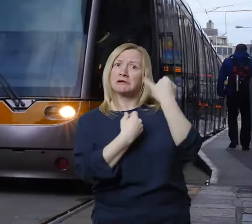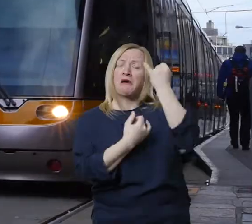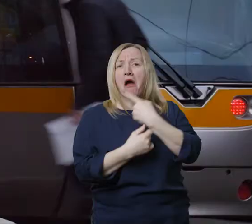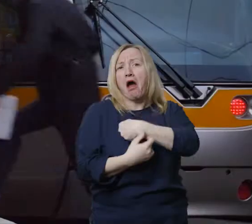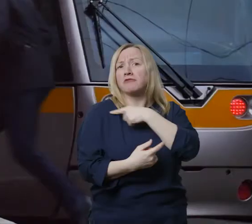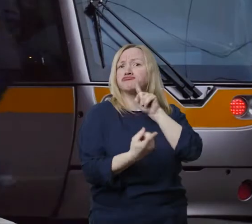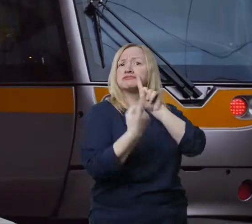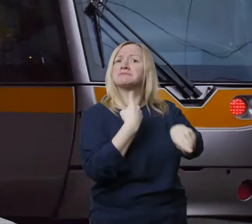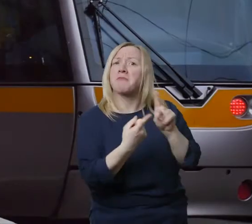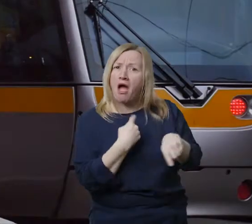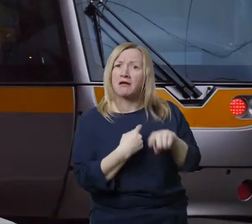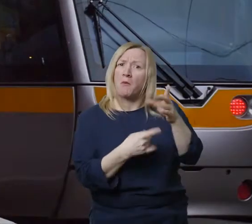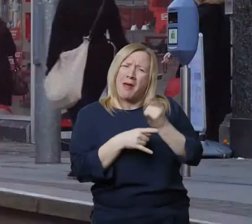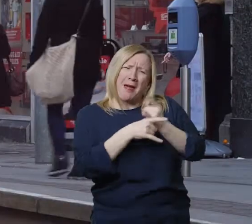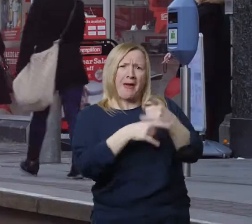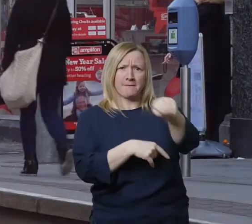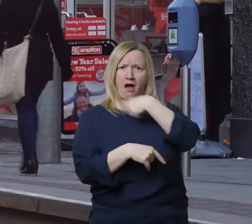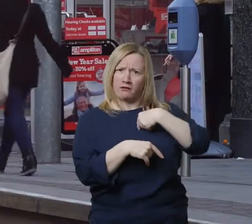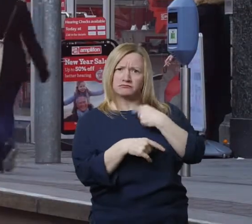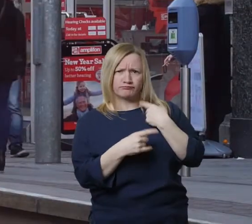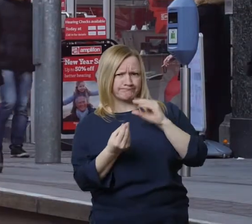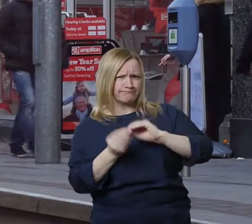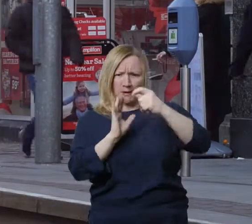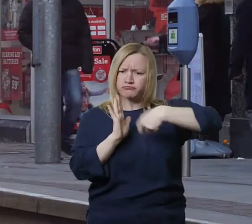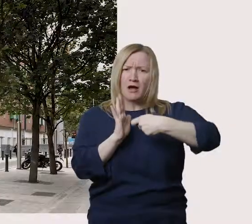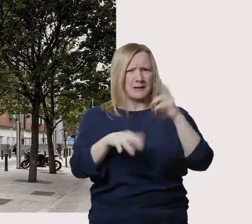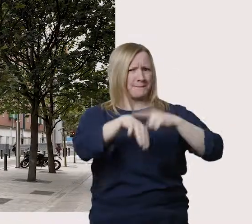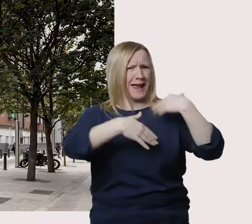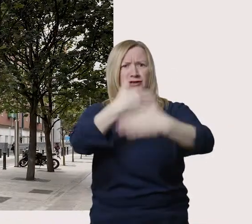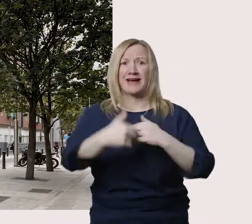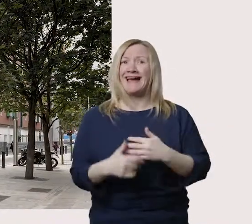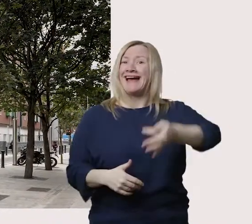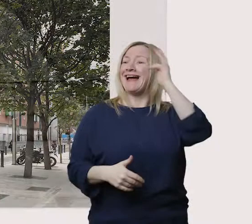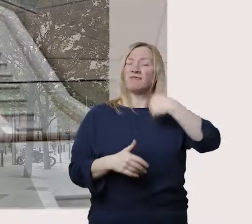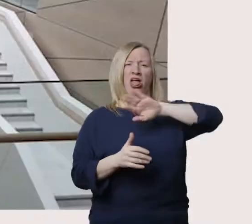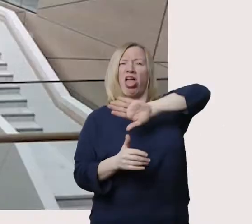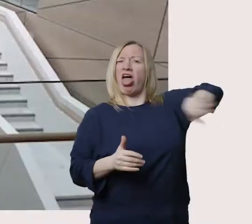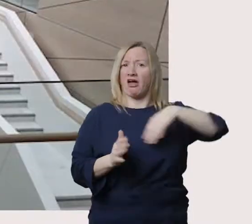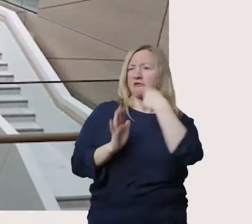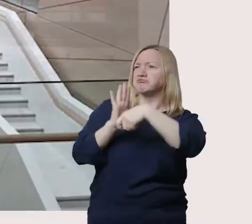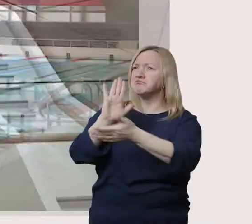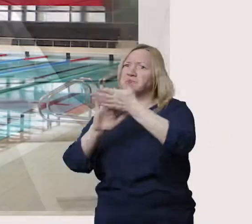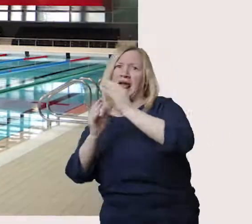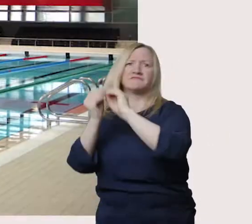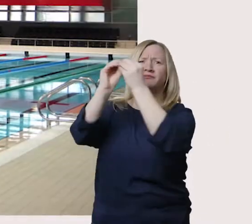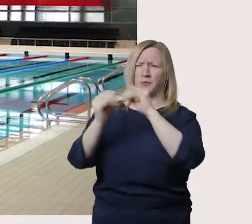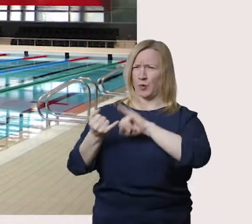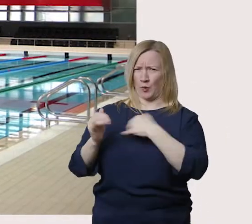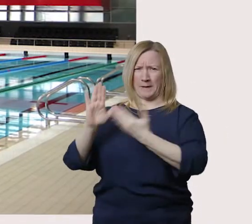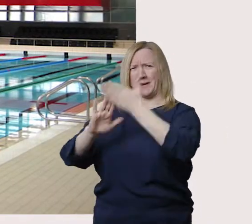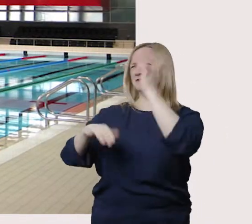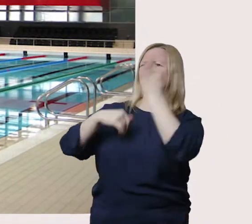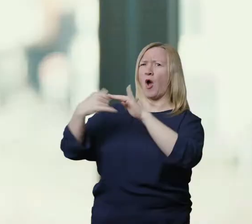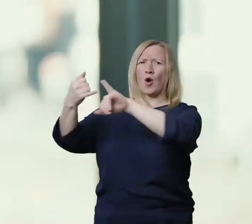issue. They'll give us an honest response, and it helps us make our projects better. If we're not designing our